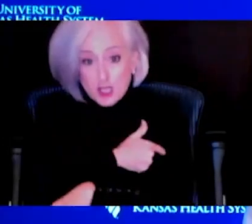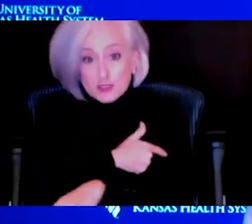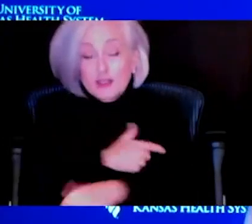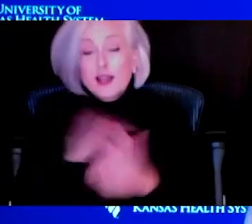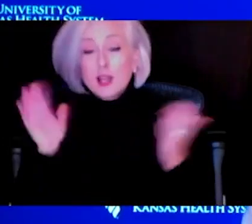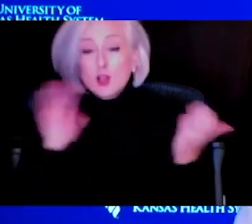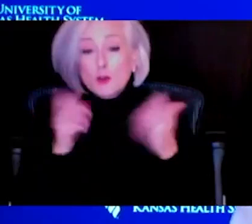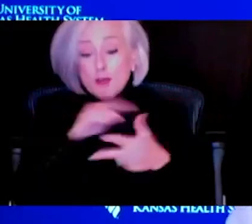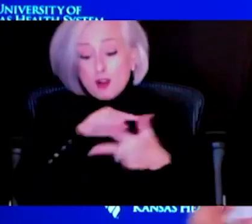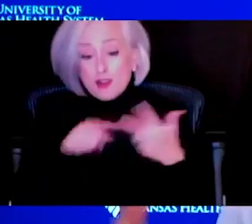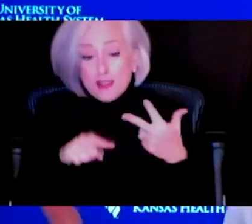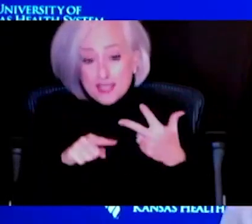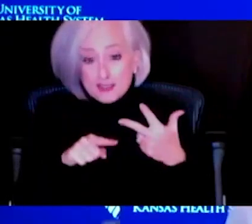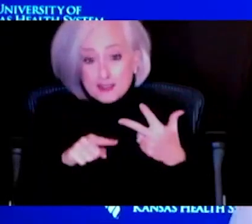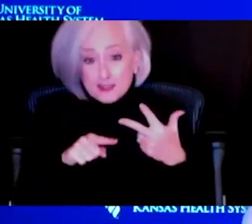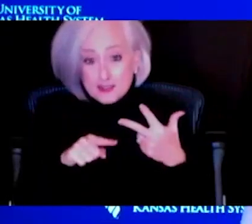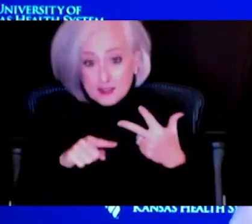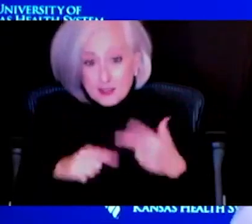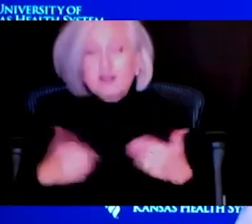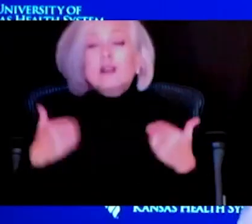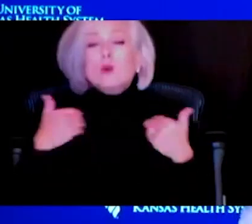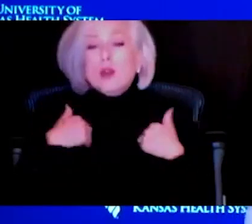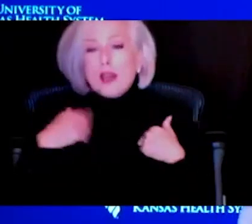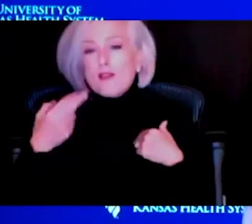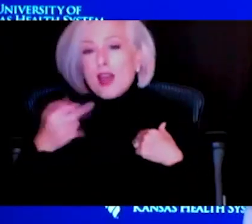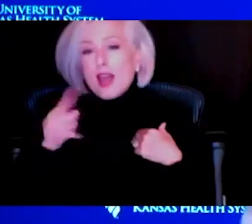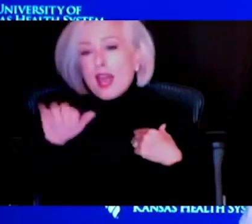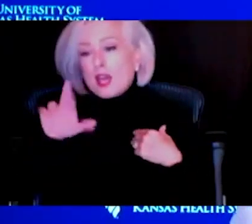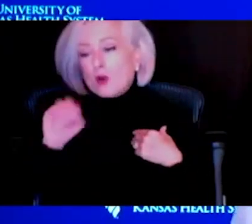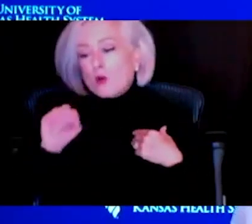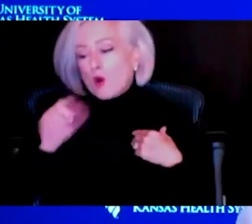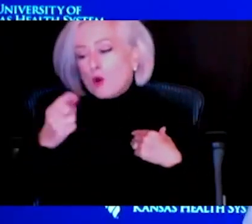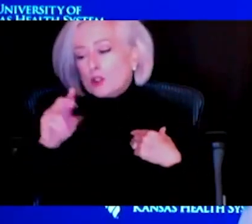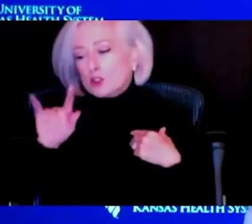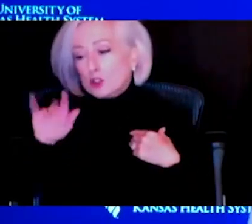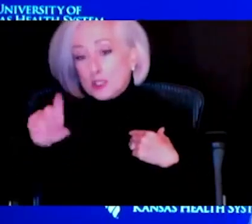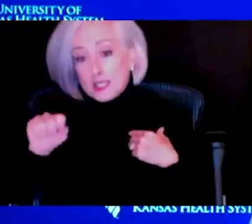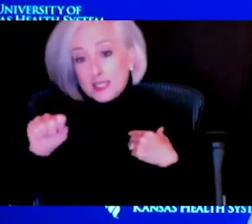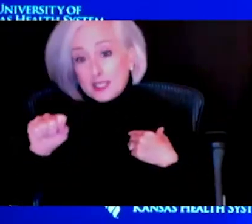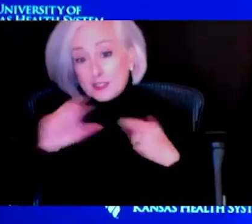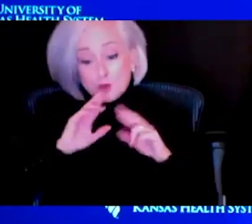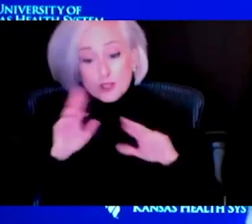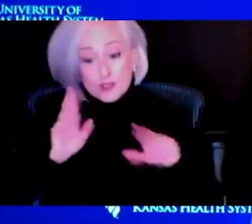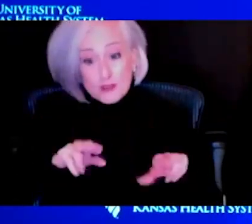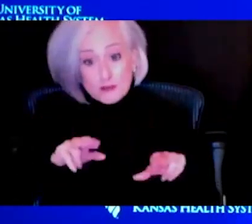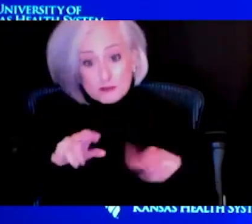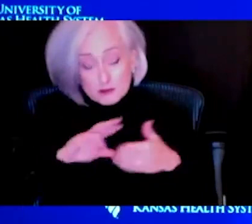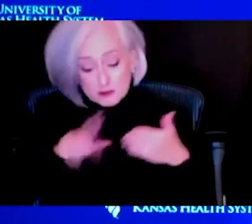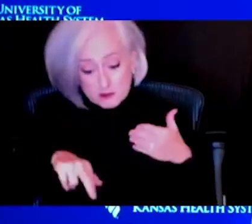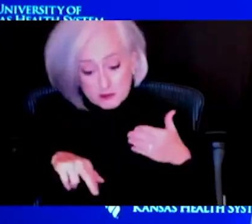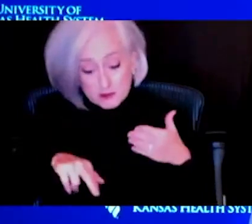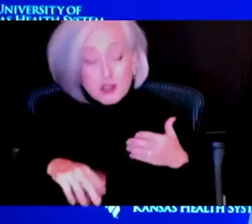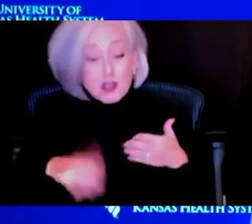there are heterogeneous results, meaning it's different. Some people feel worse. Some people do better and have no problems whatsoever. We know